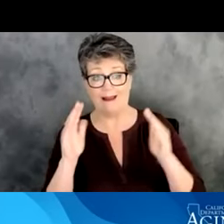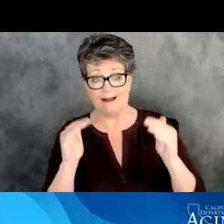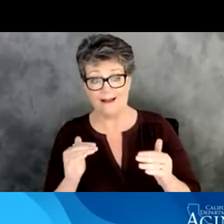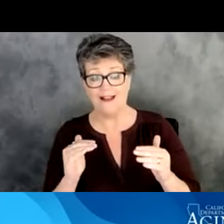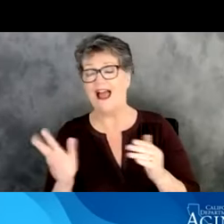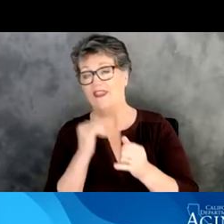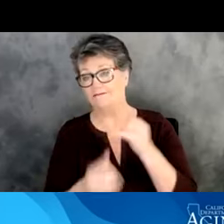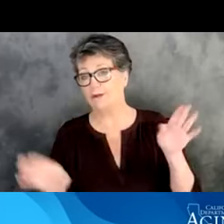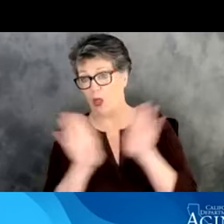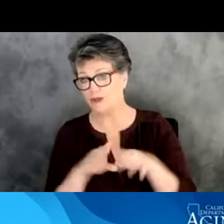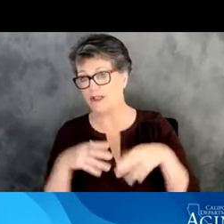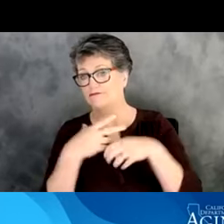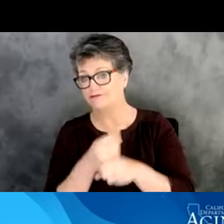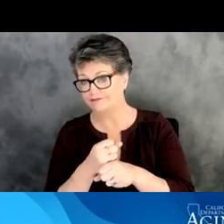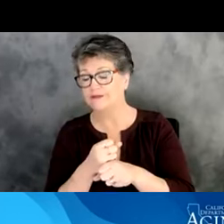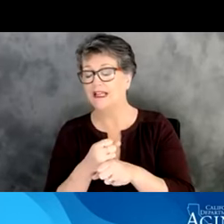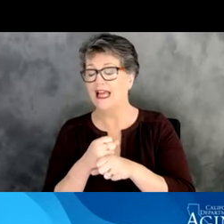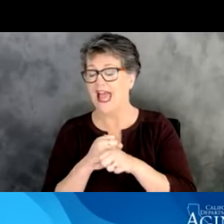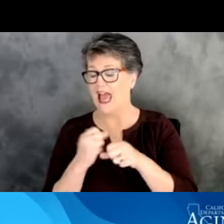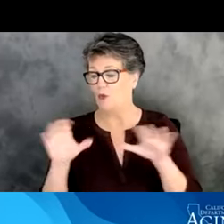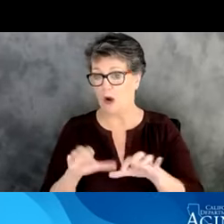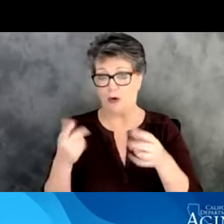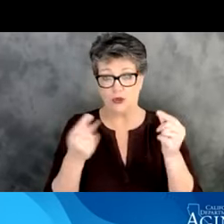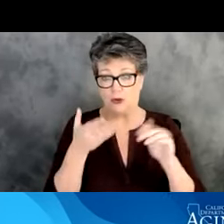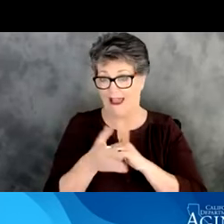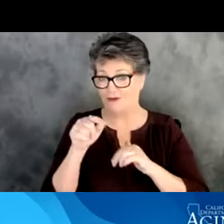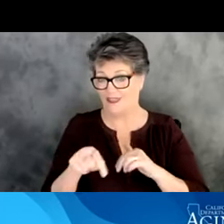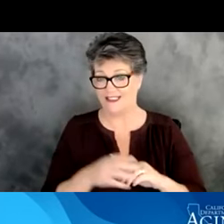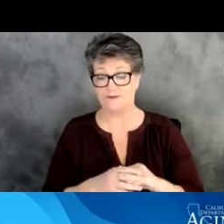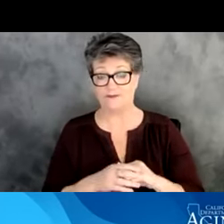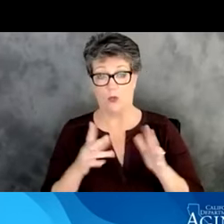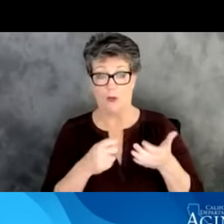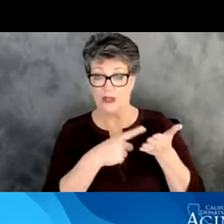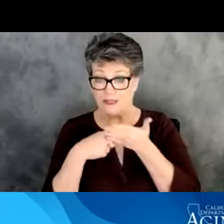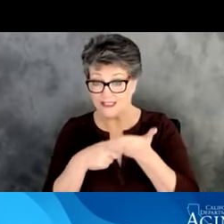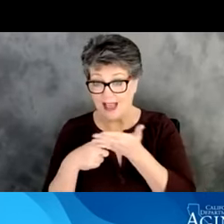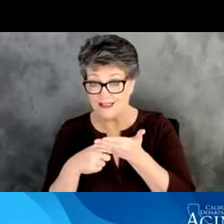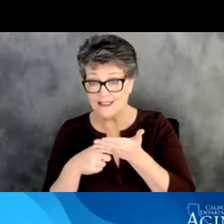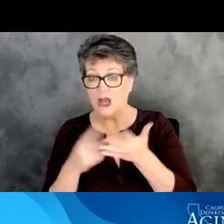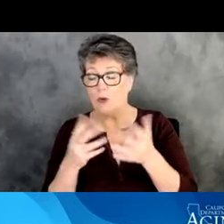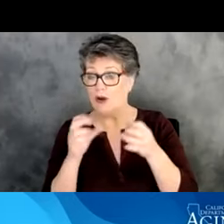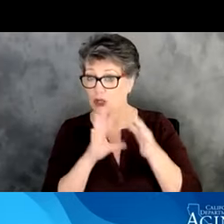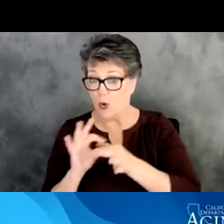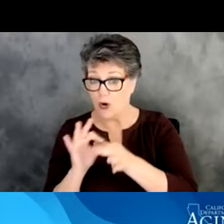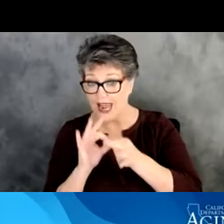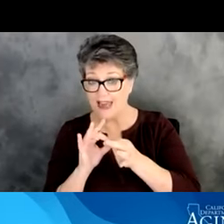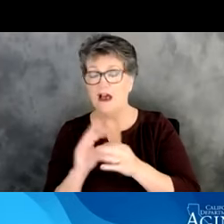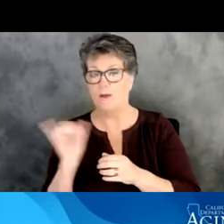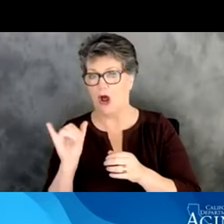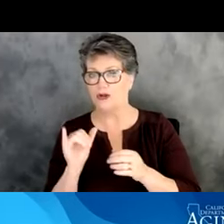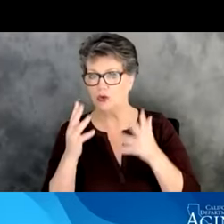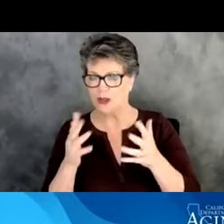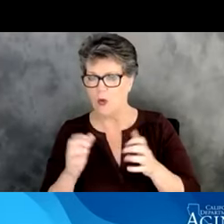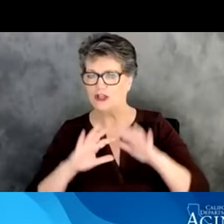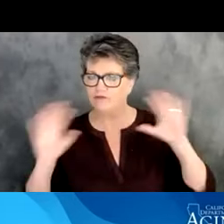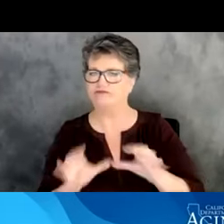then summarize the action that will come out of this. We want to discuss, we want to coordinate, but we also want to power action. So